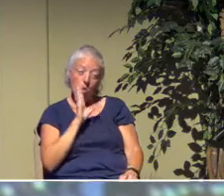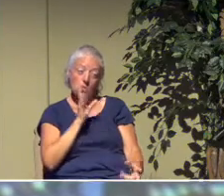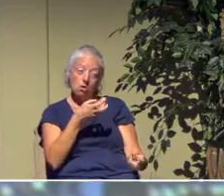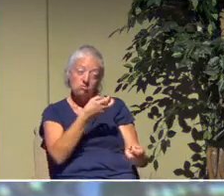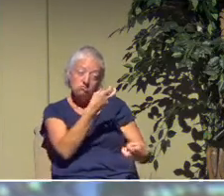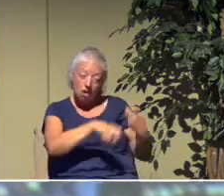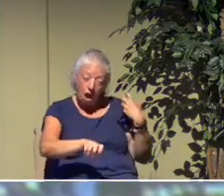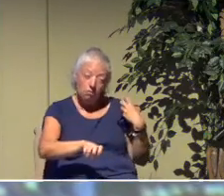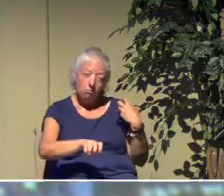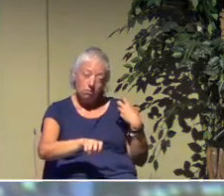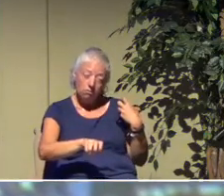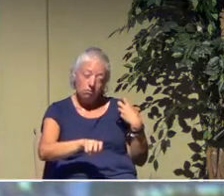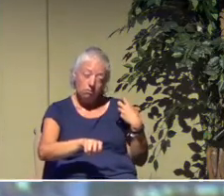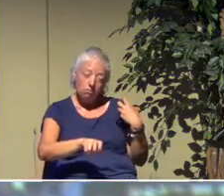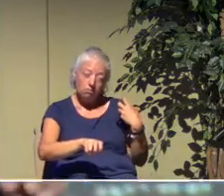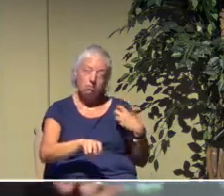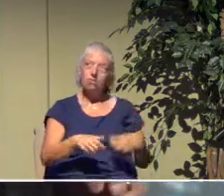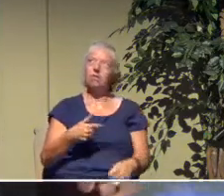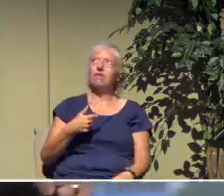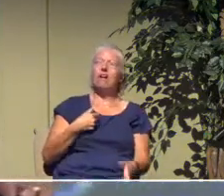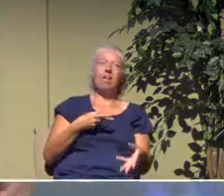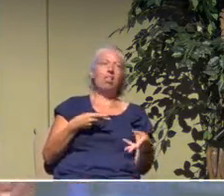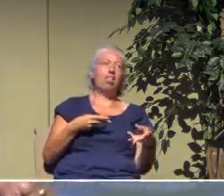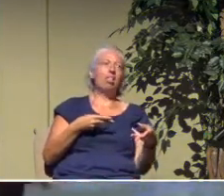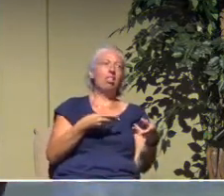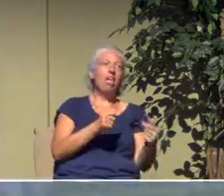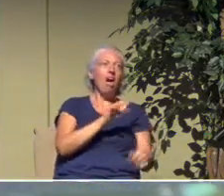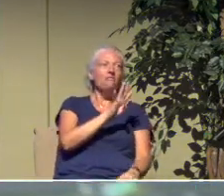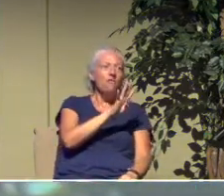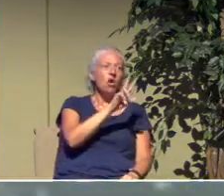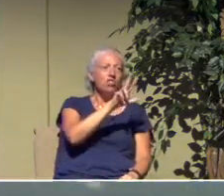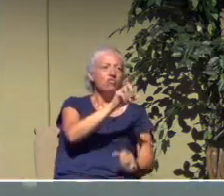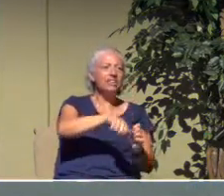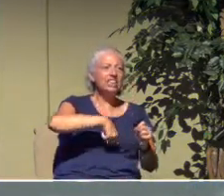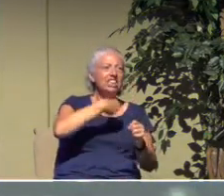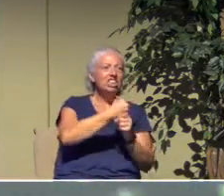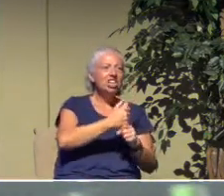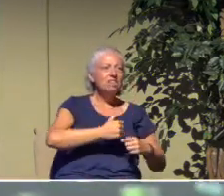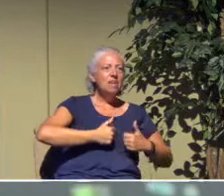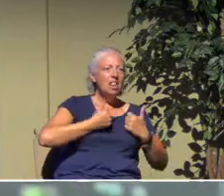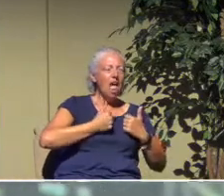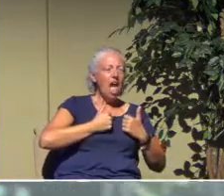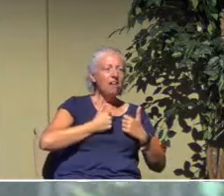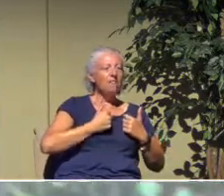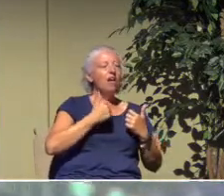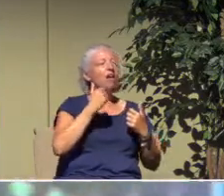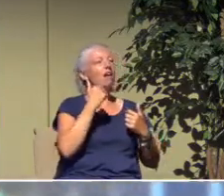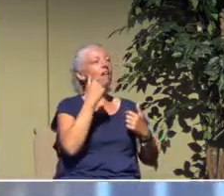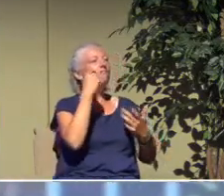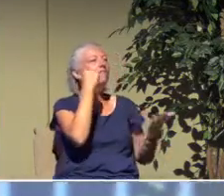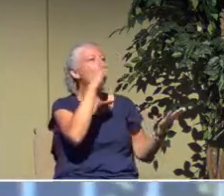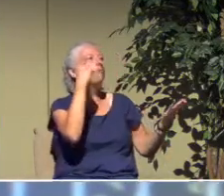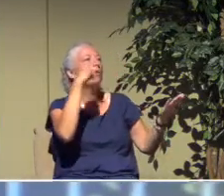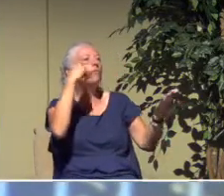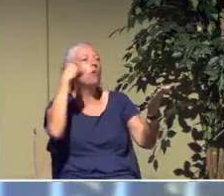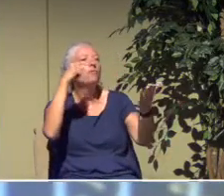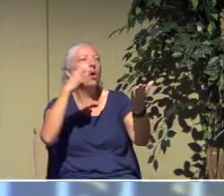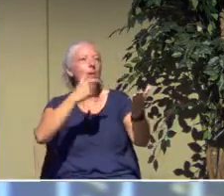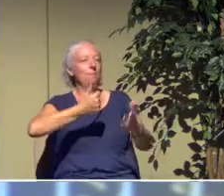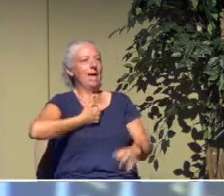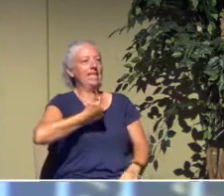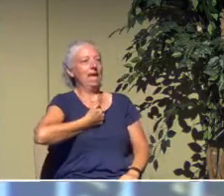you. Because I had spent 43 years of my life living for largely for myself. Though